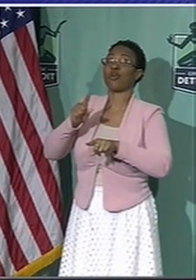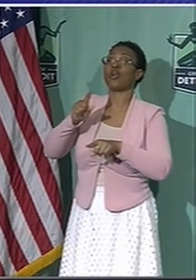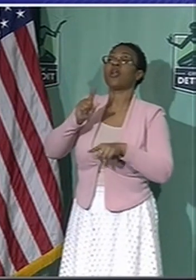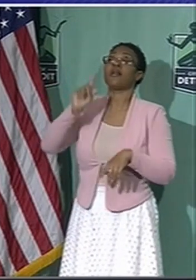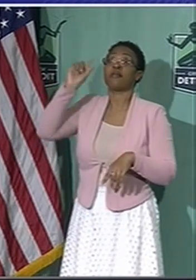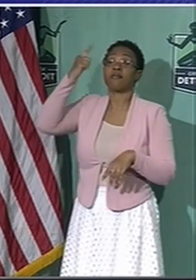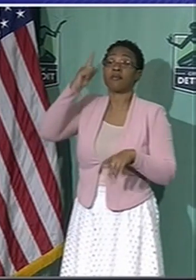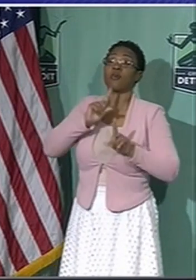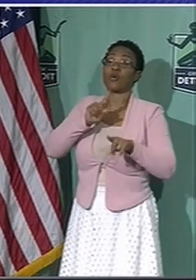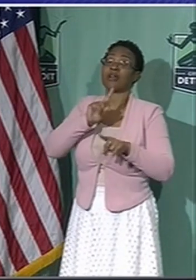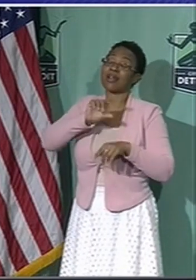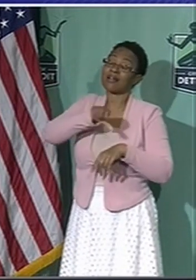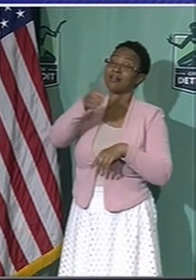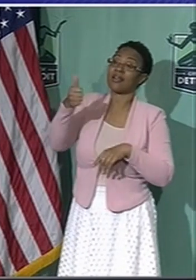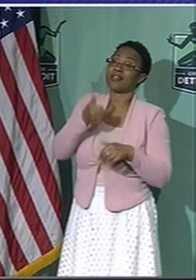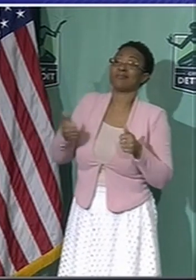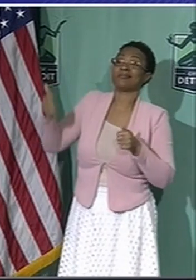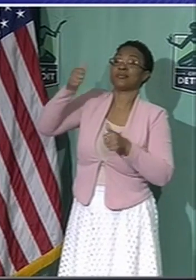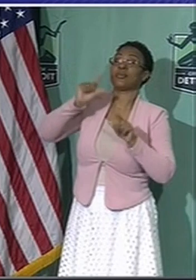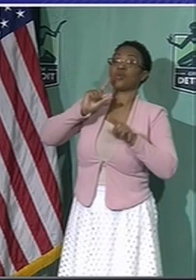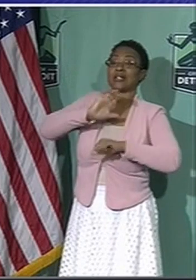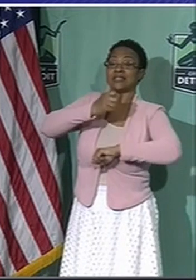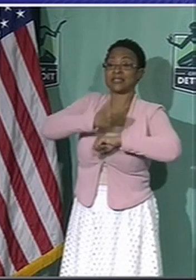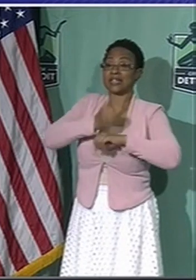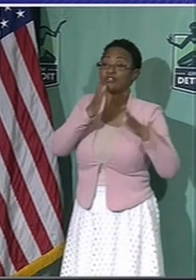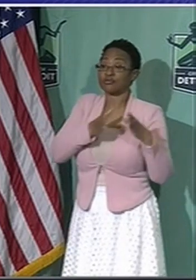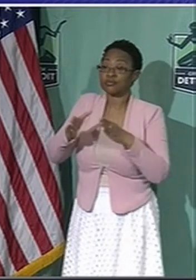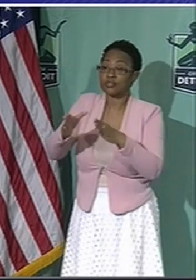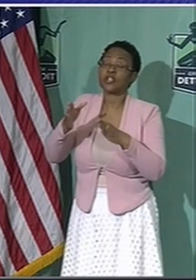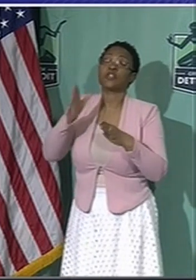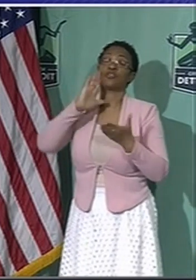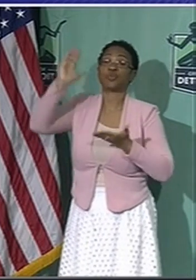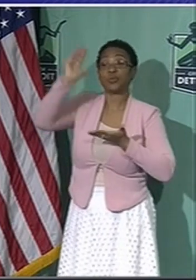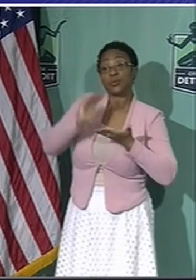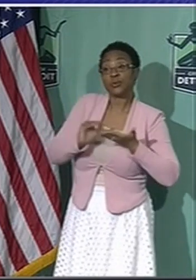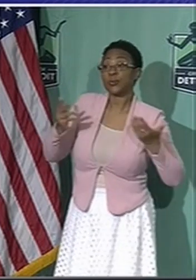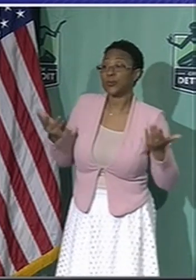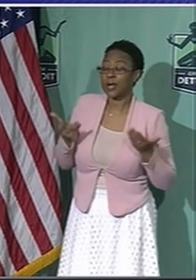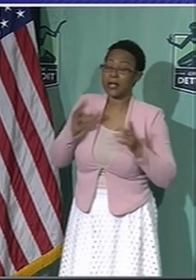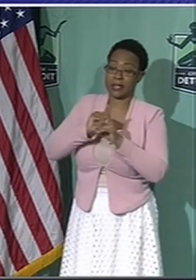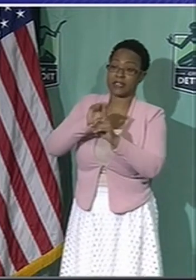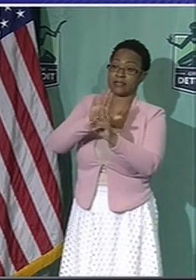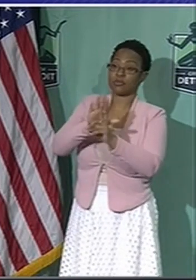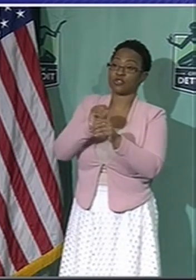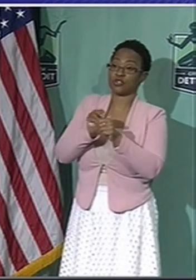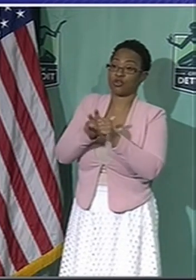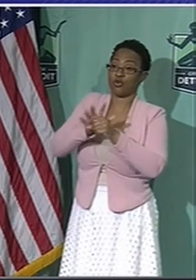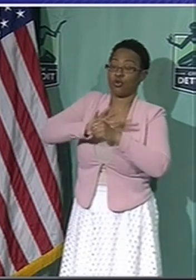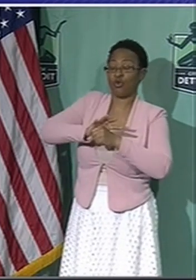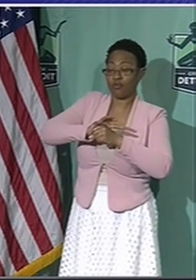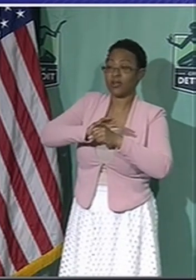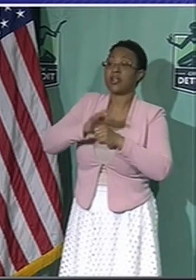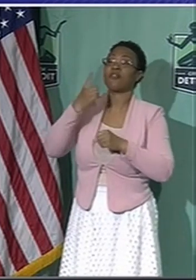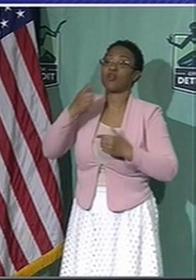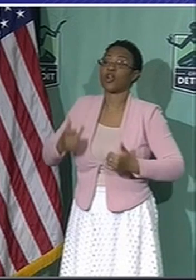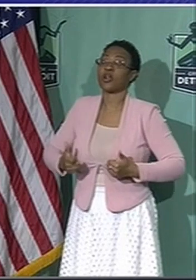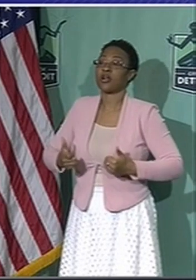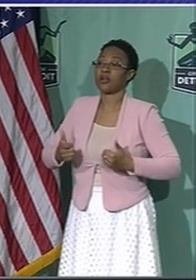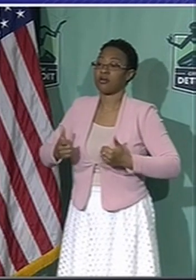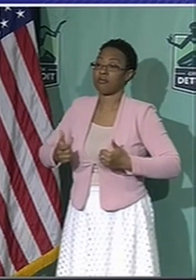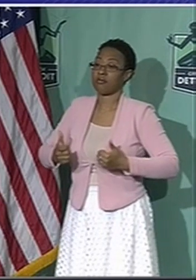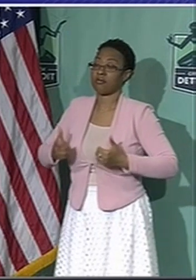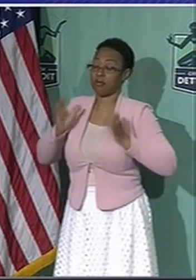Whitmer issued another executive order to establish strategies to reduce exposure to COVID-19 for customers and employees